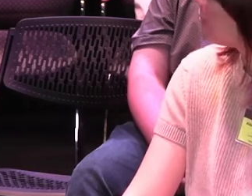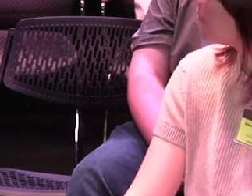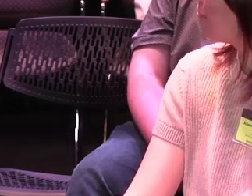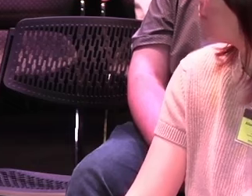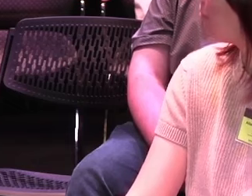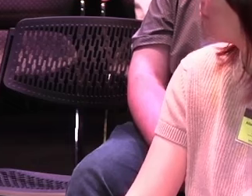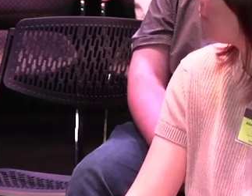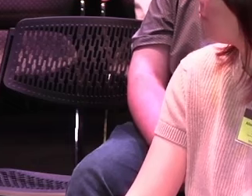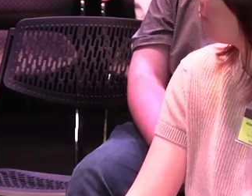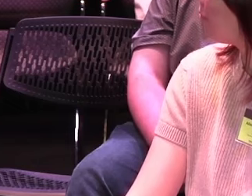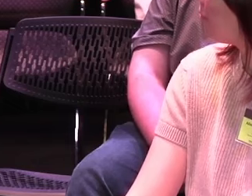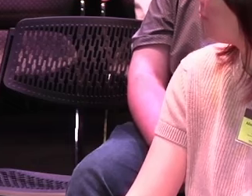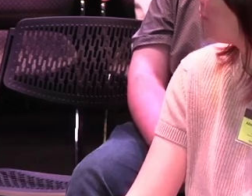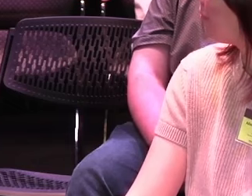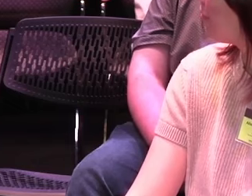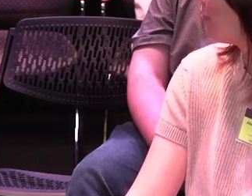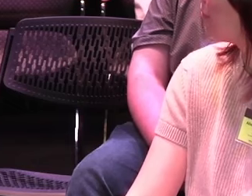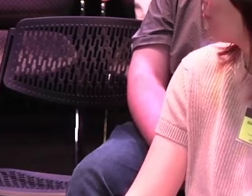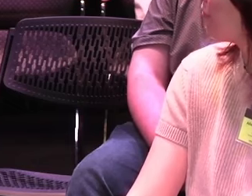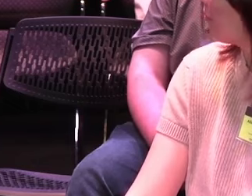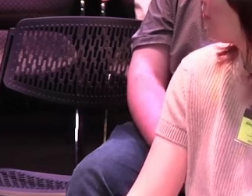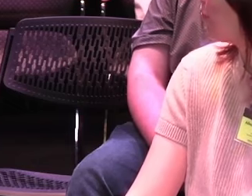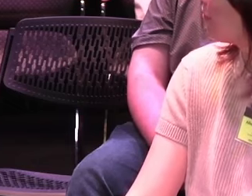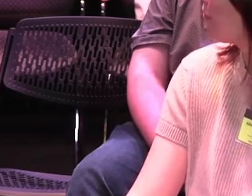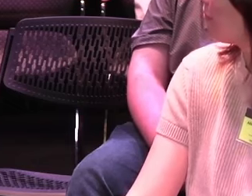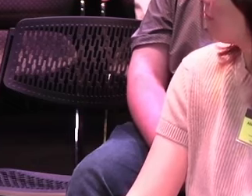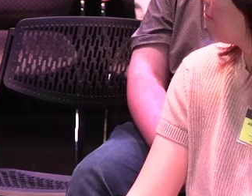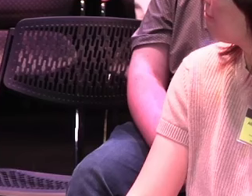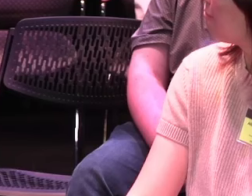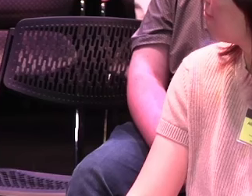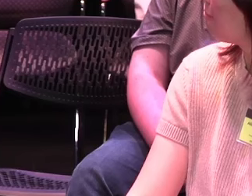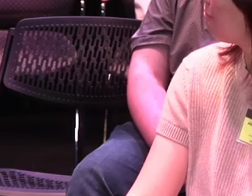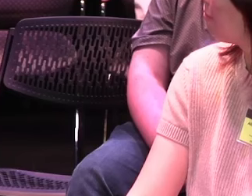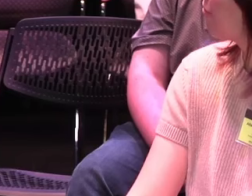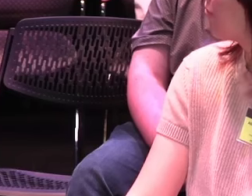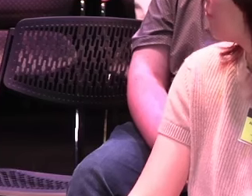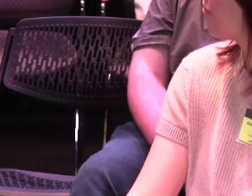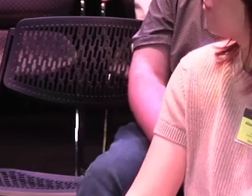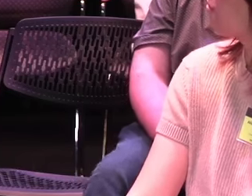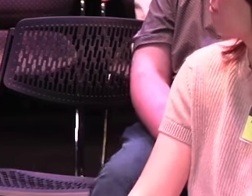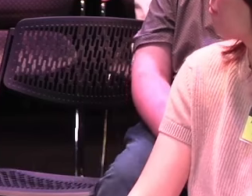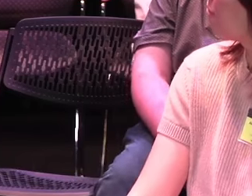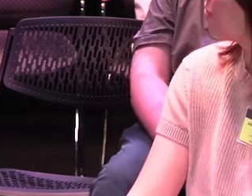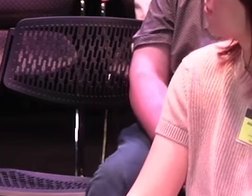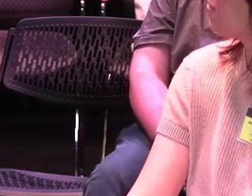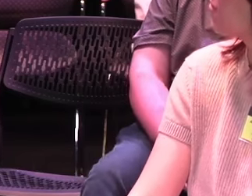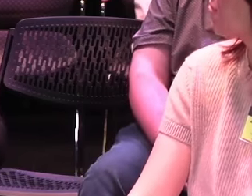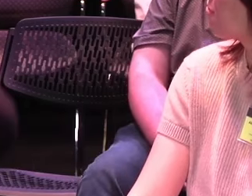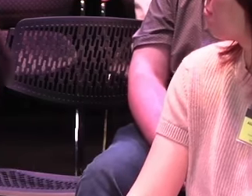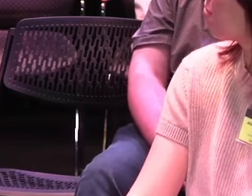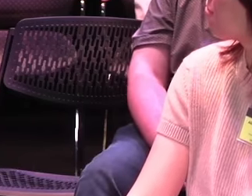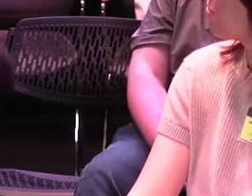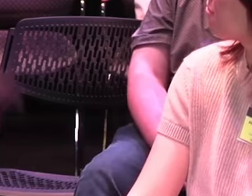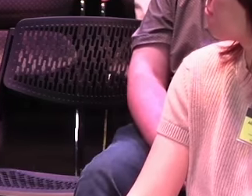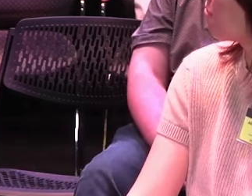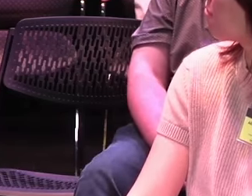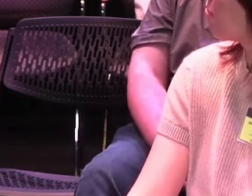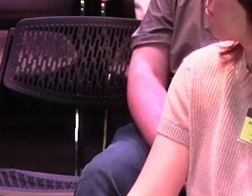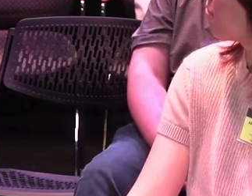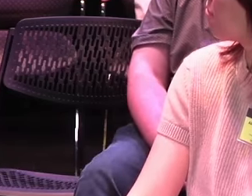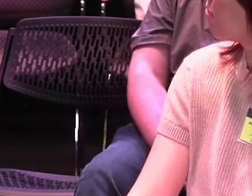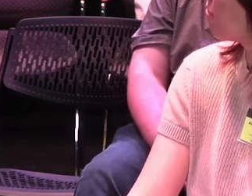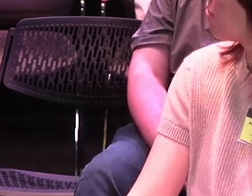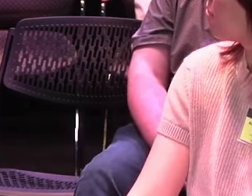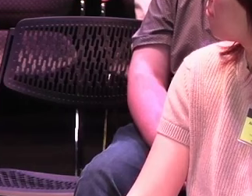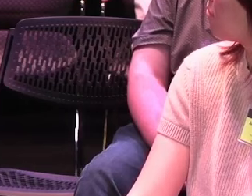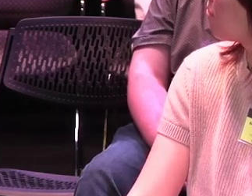if that wasn't on their like to-do list for that day, right? I'm hearing about the power of mentorship up and down a